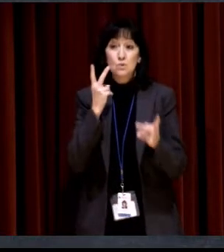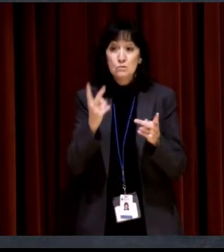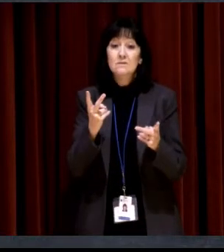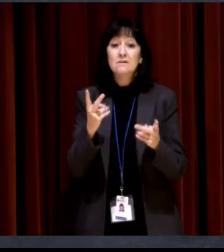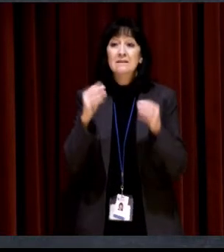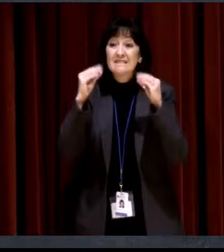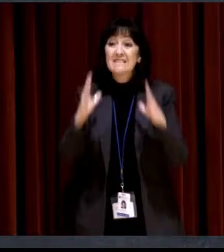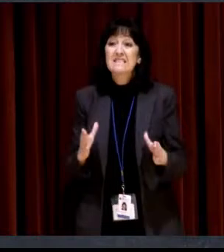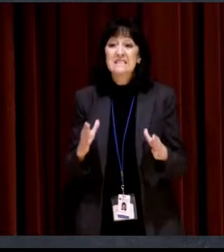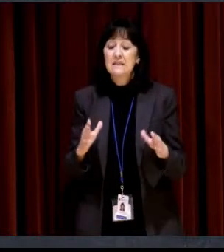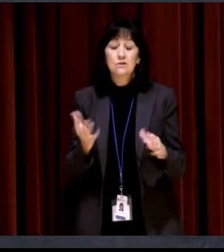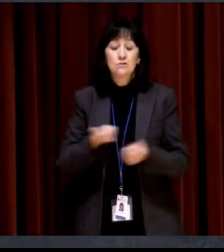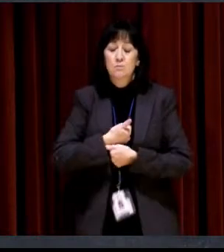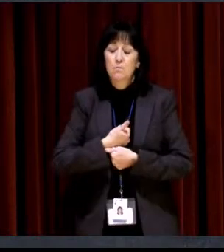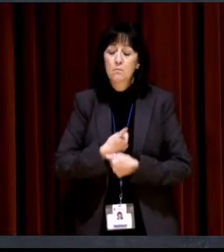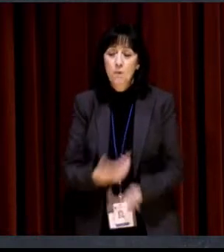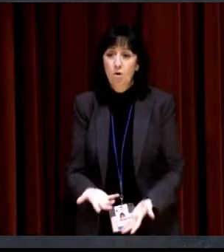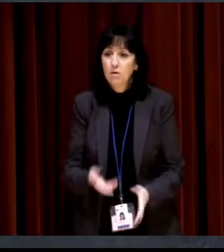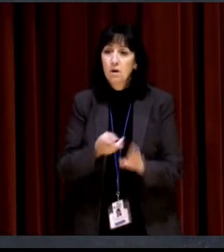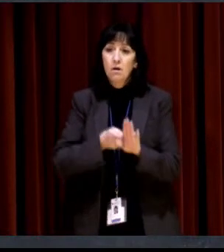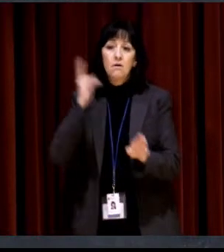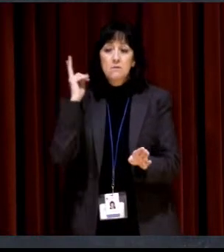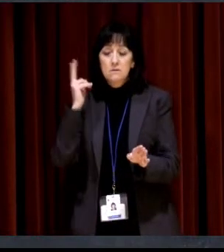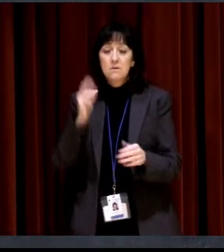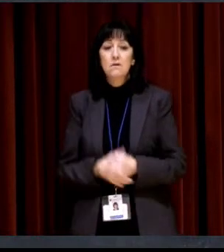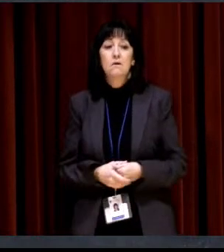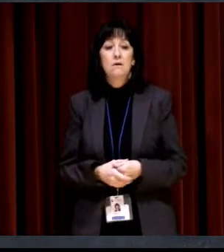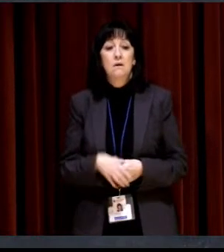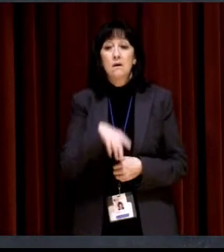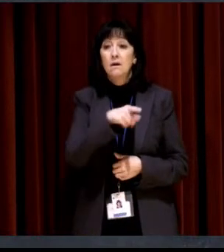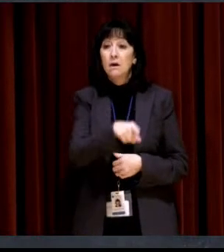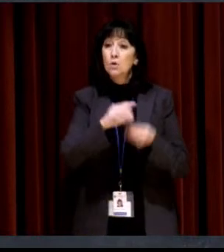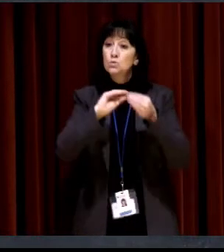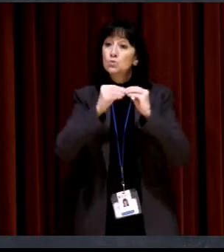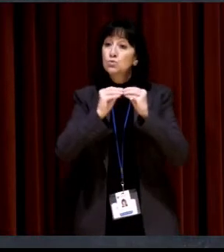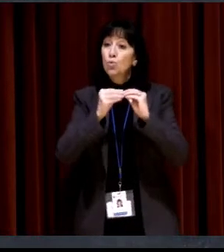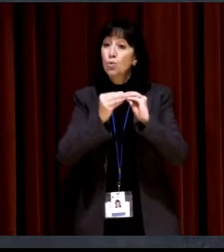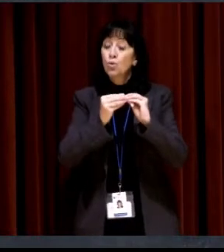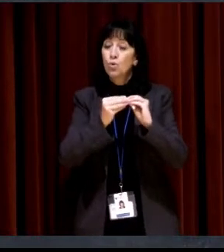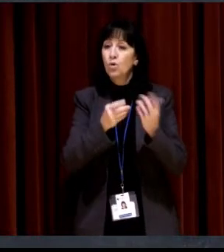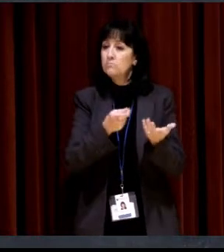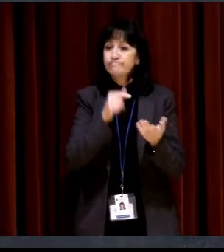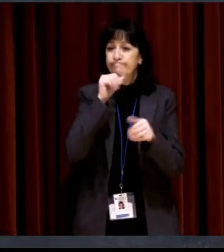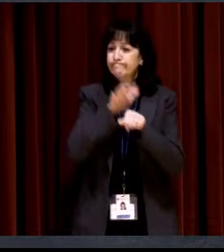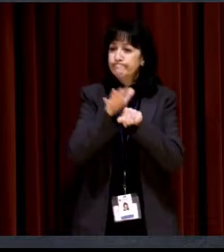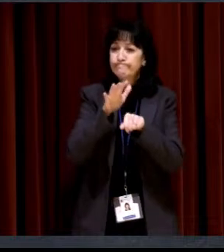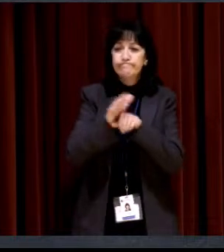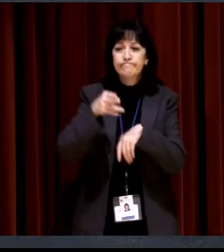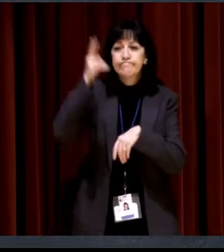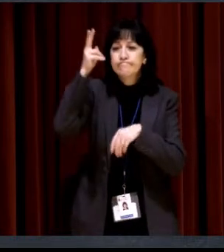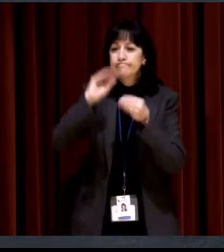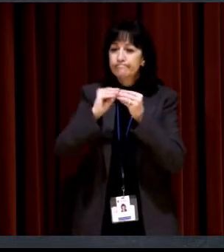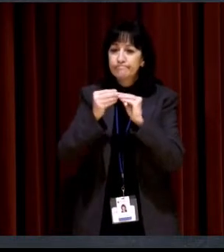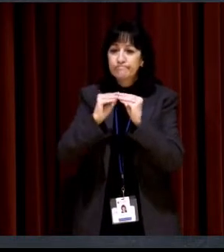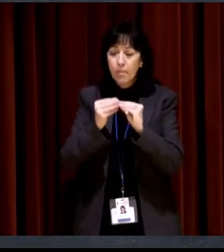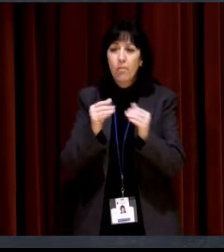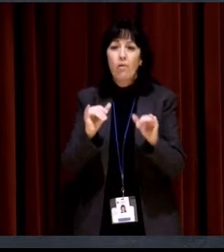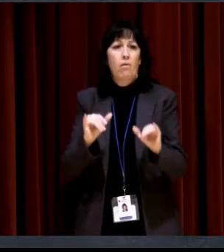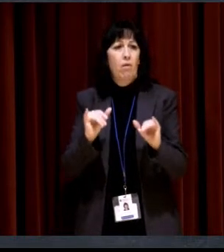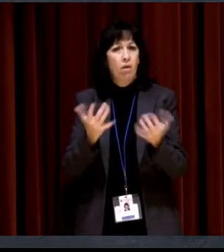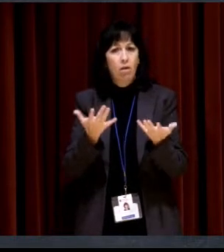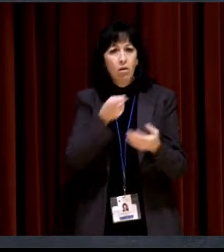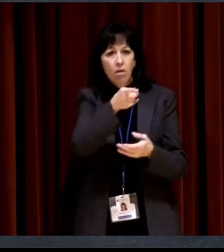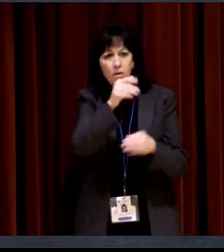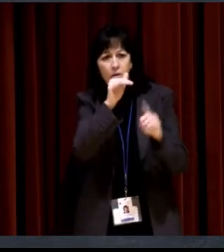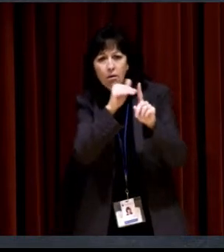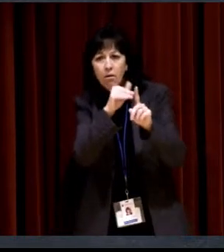and our low test scores come from children not really being ready to learn when they